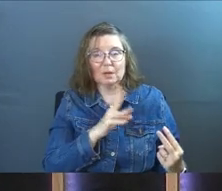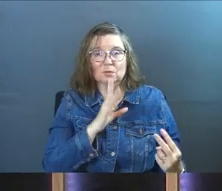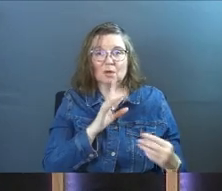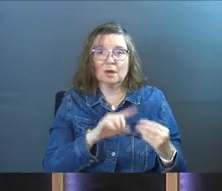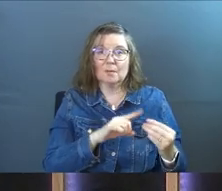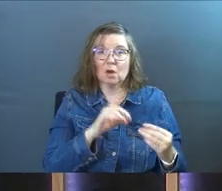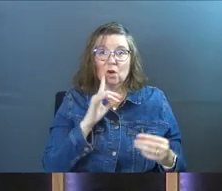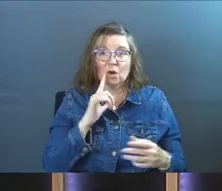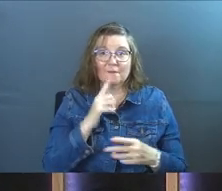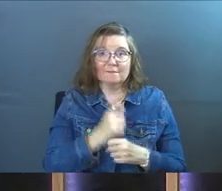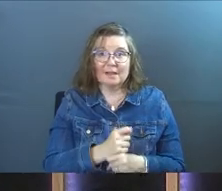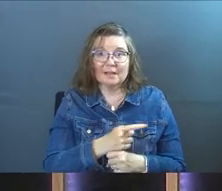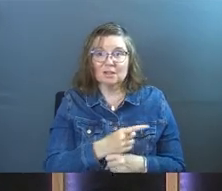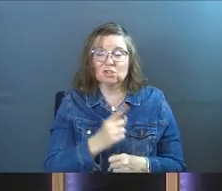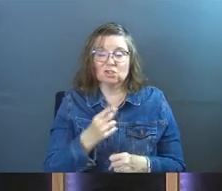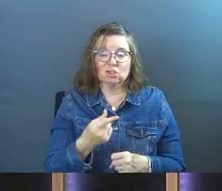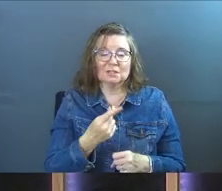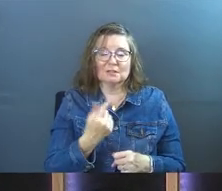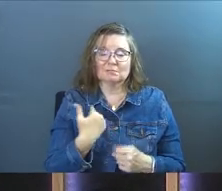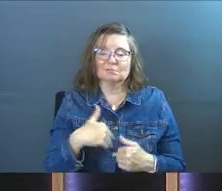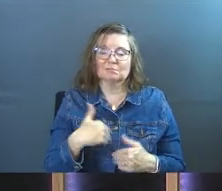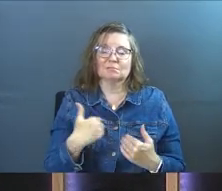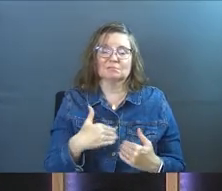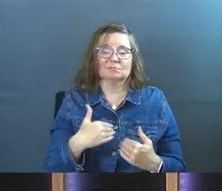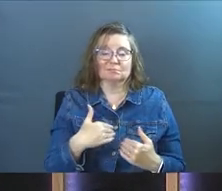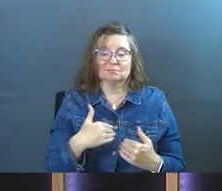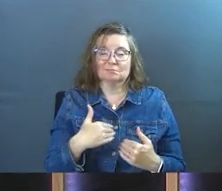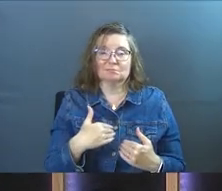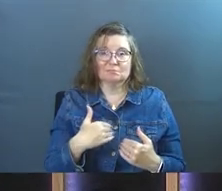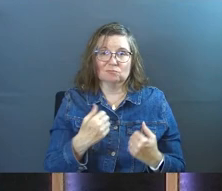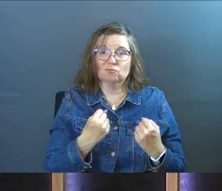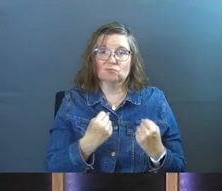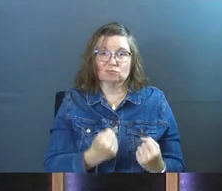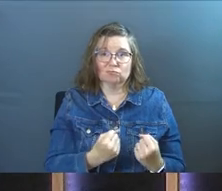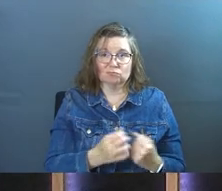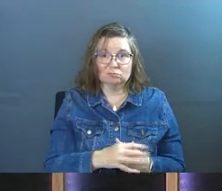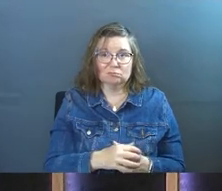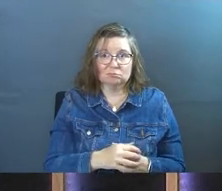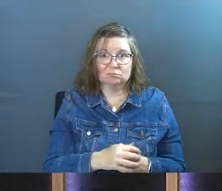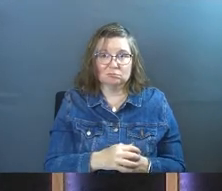talks about her faith, she's just absolutely on another level.